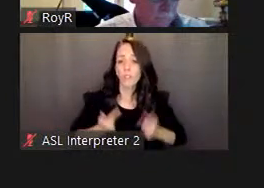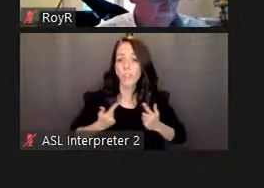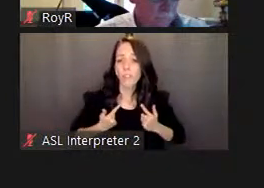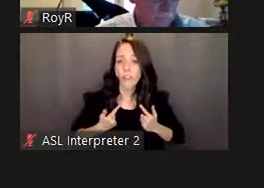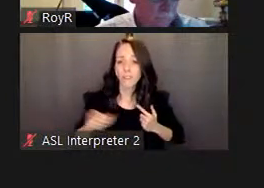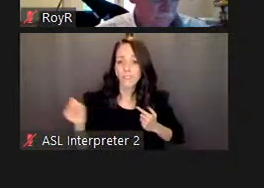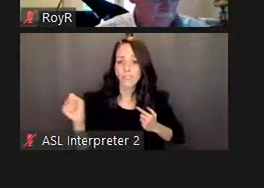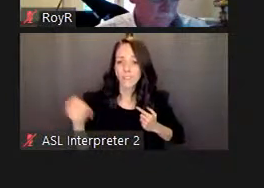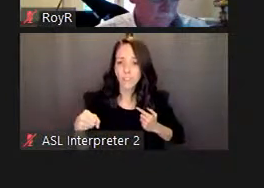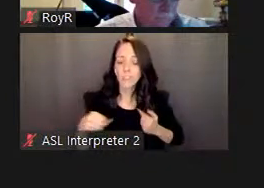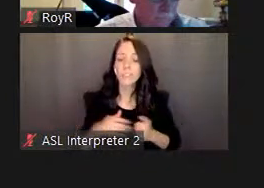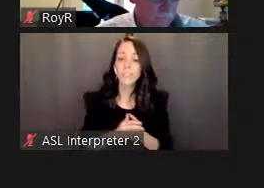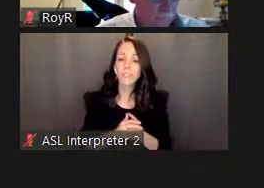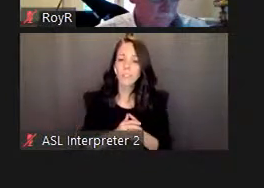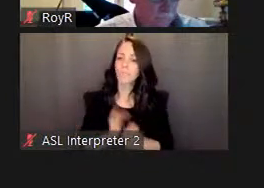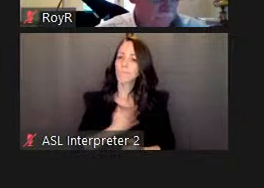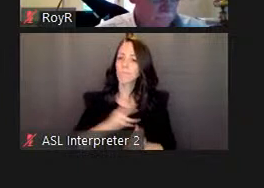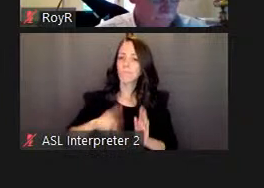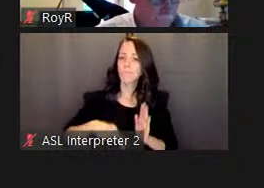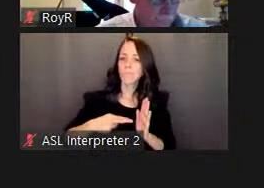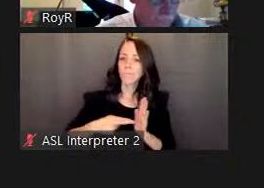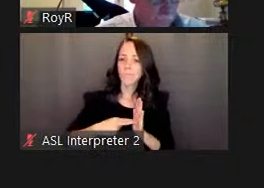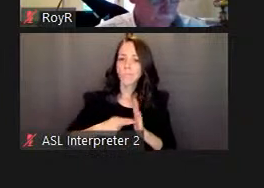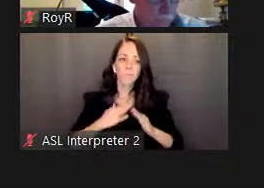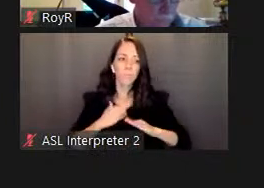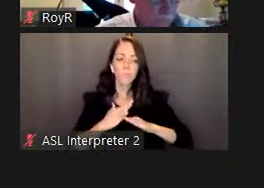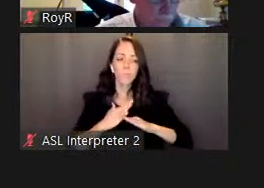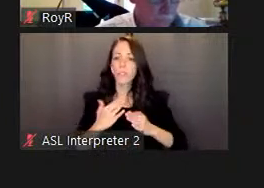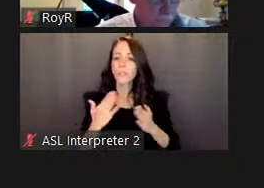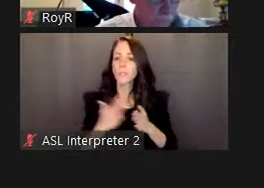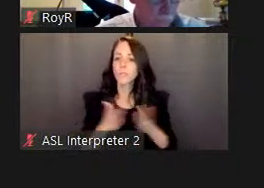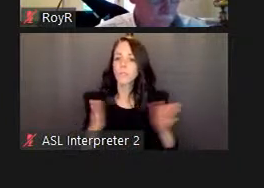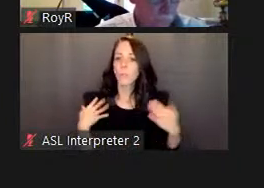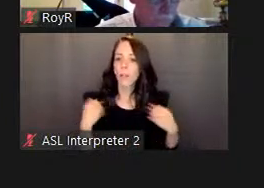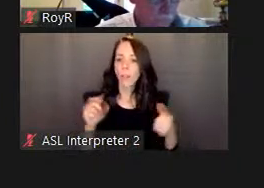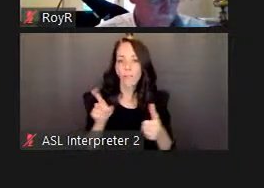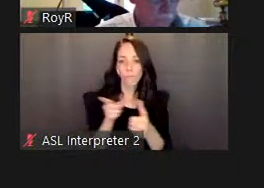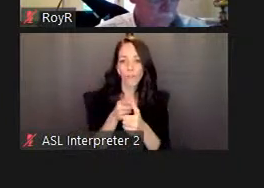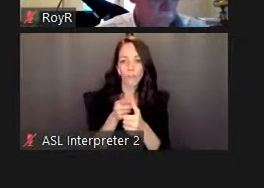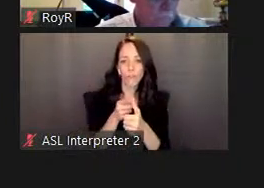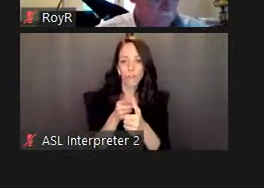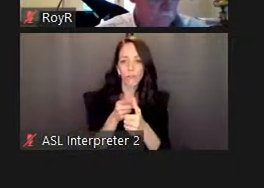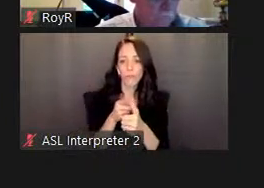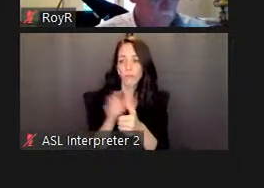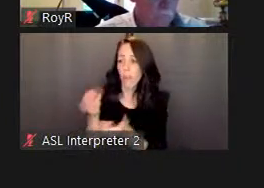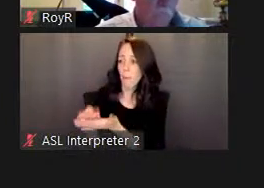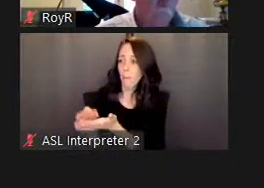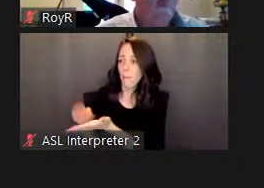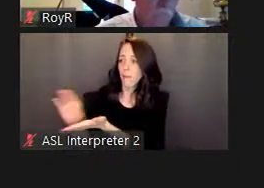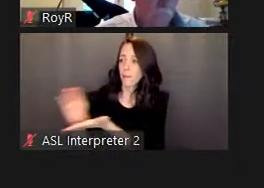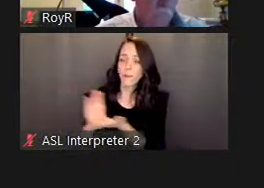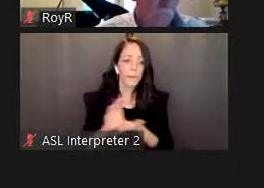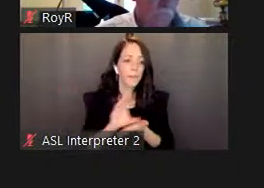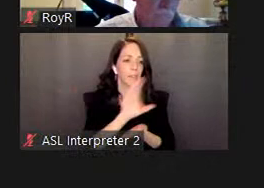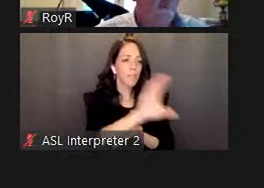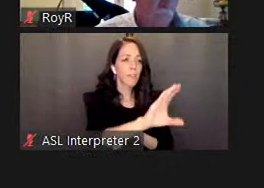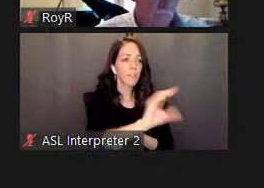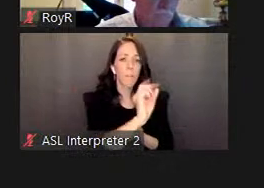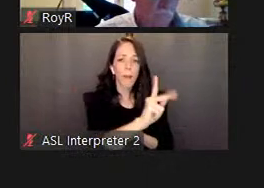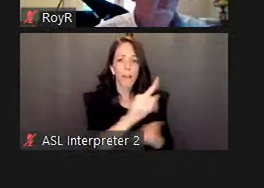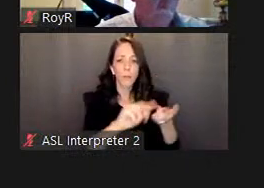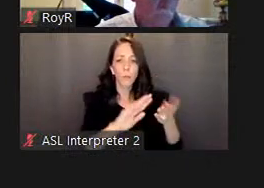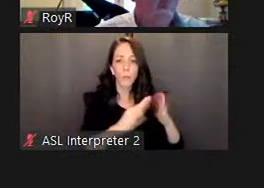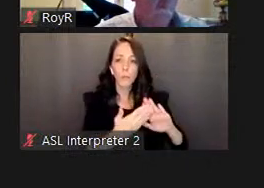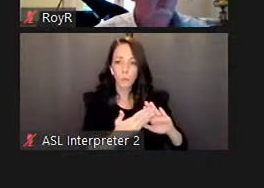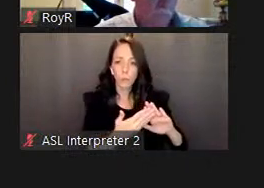as the county is to protect public health first. We're using these dollars to directly invest in people by protecting